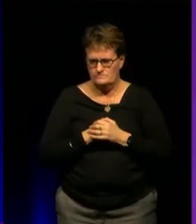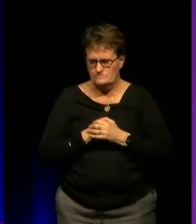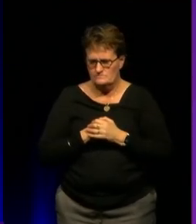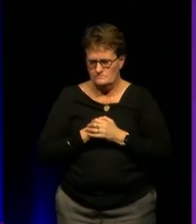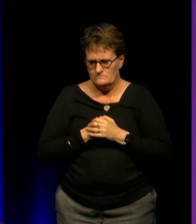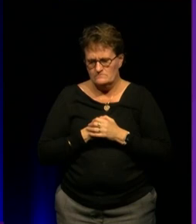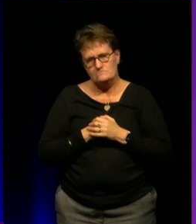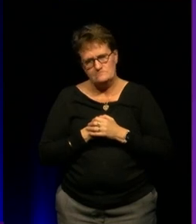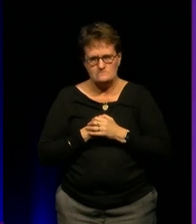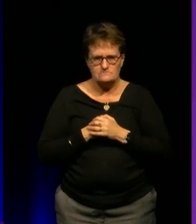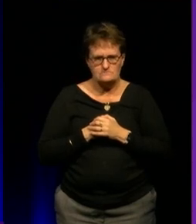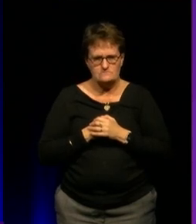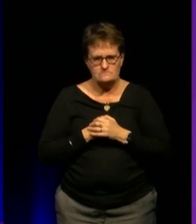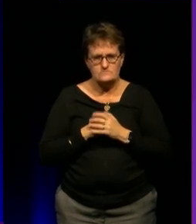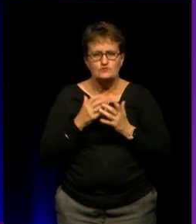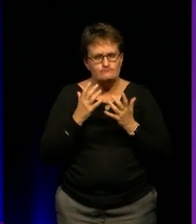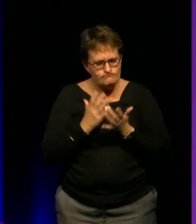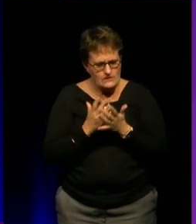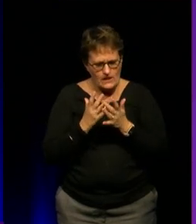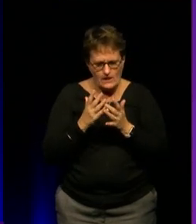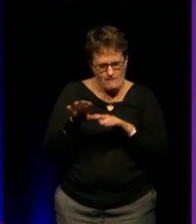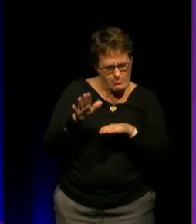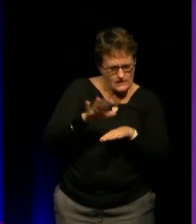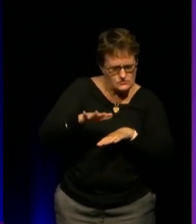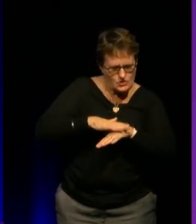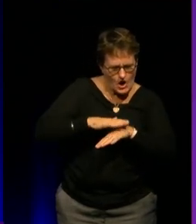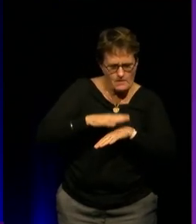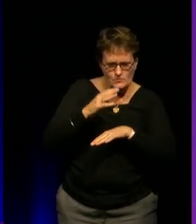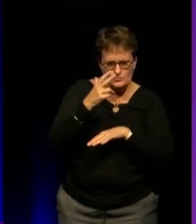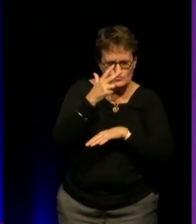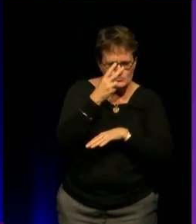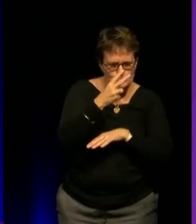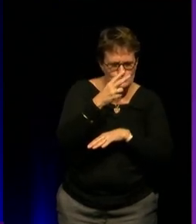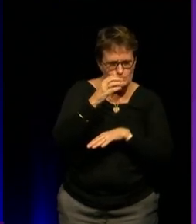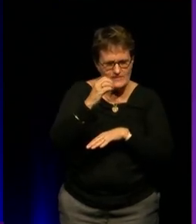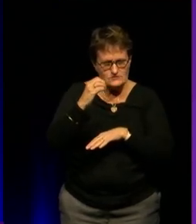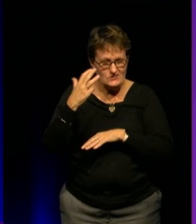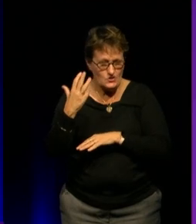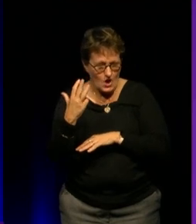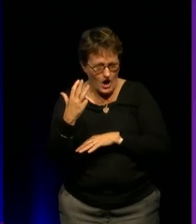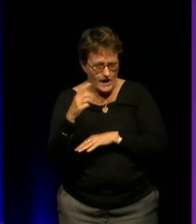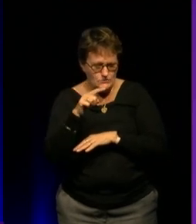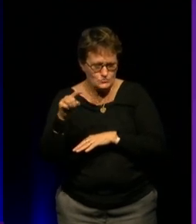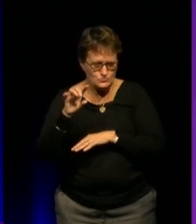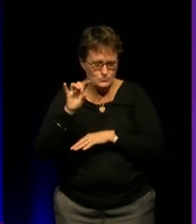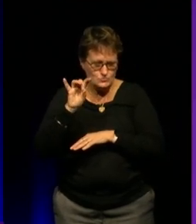was, the swine flu came along in late 2009 and continued through into 2010.